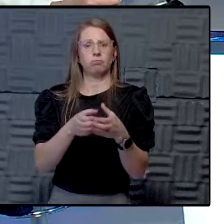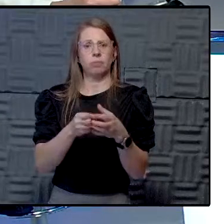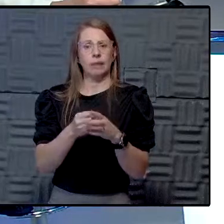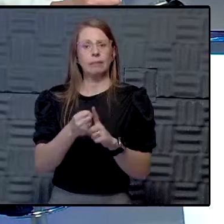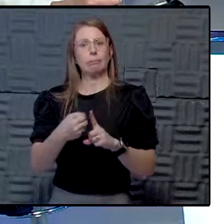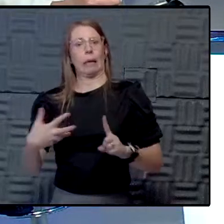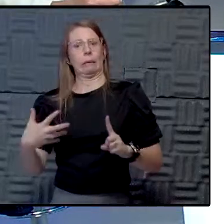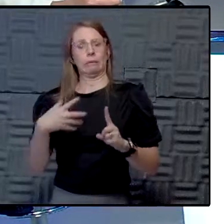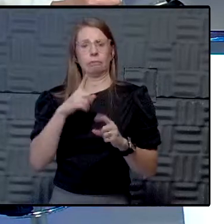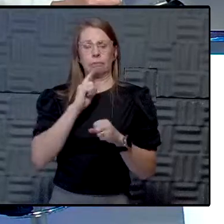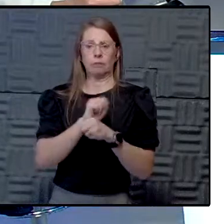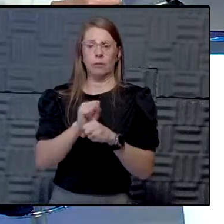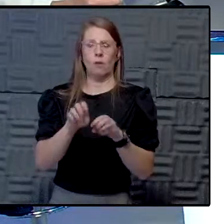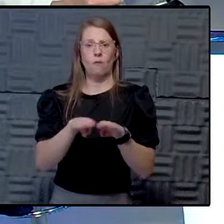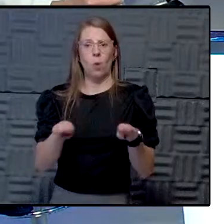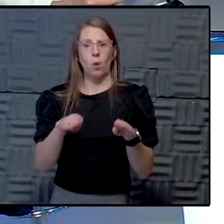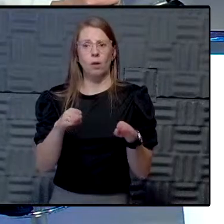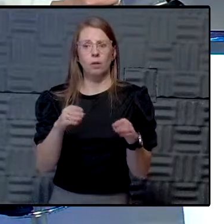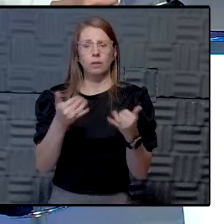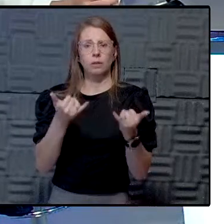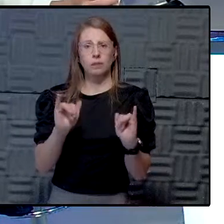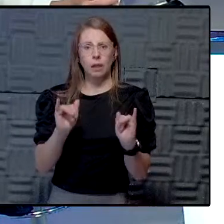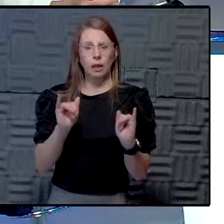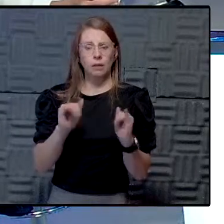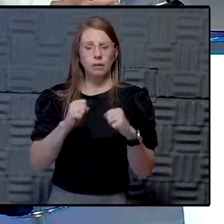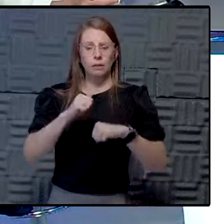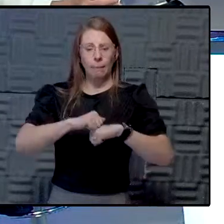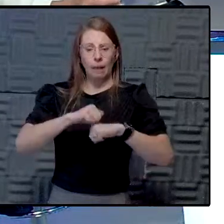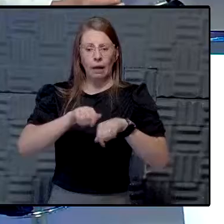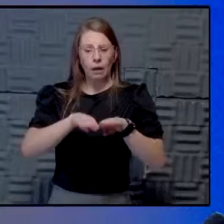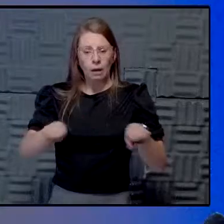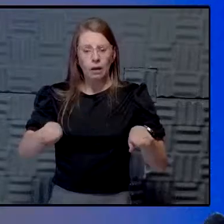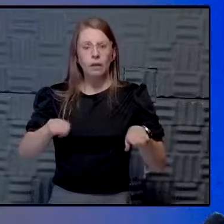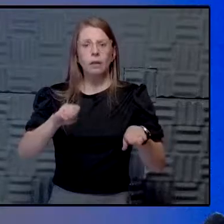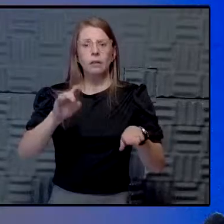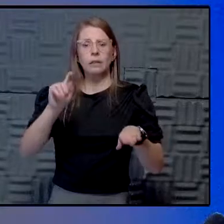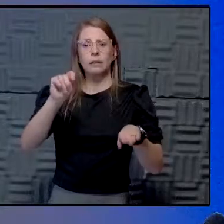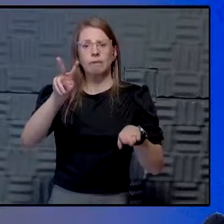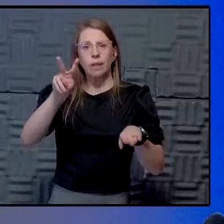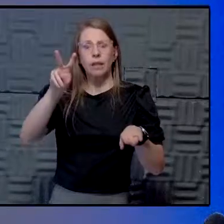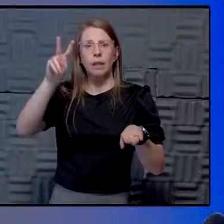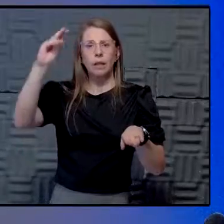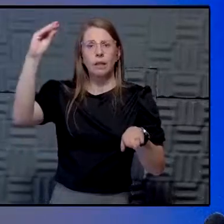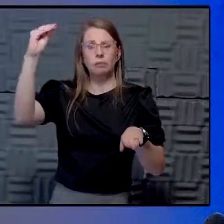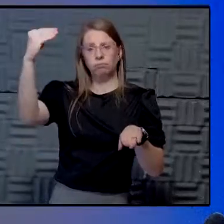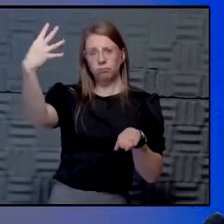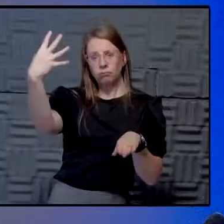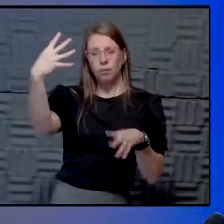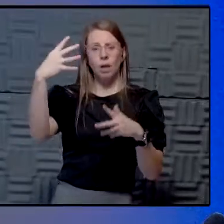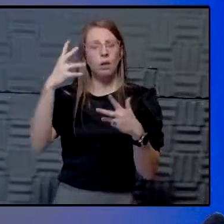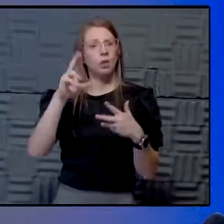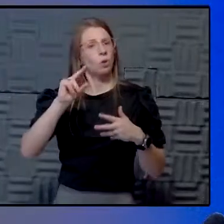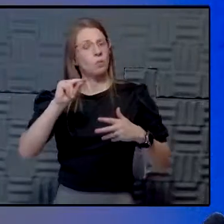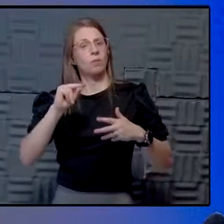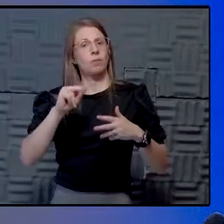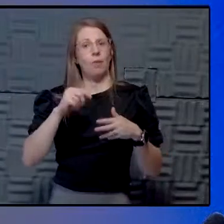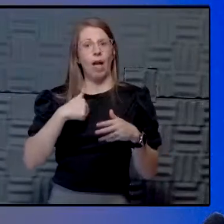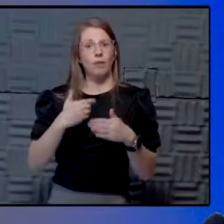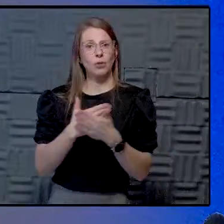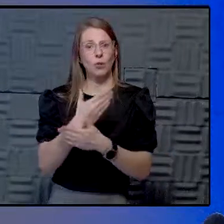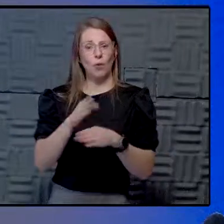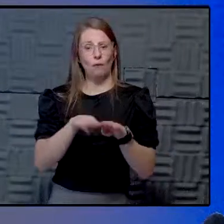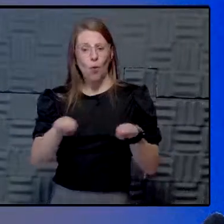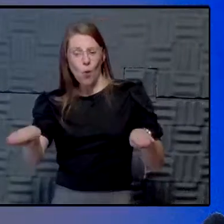the floors still cement, or are there televisions in those bays yet? No, we have a new floor put in. We have the walls are painted. Yeah, so it's